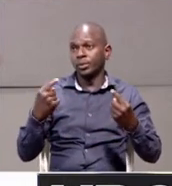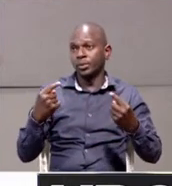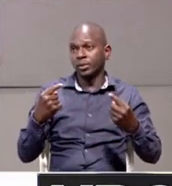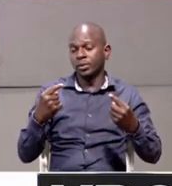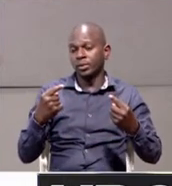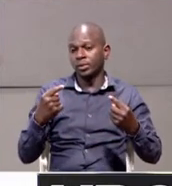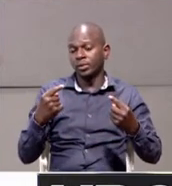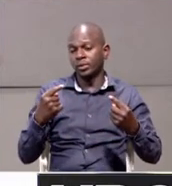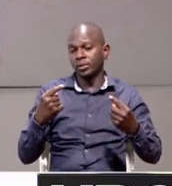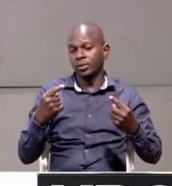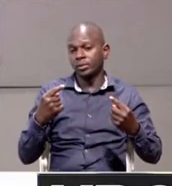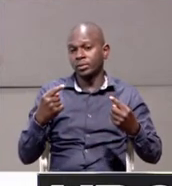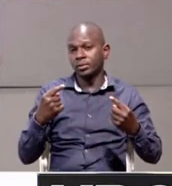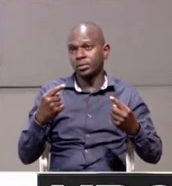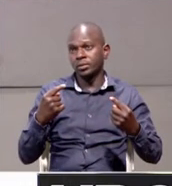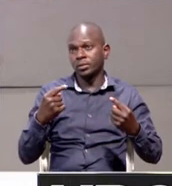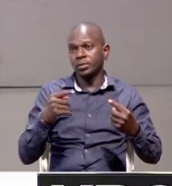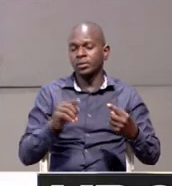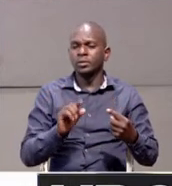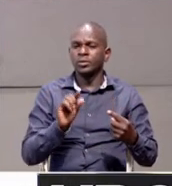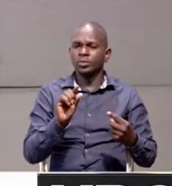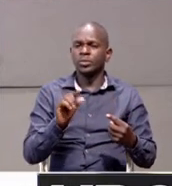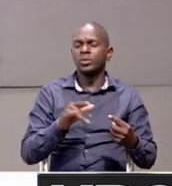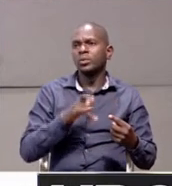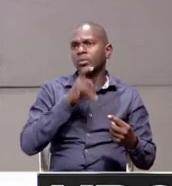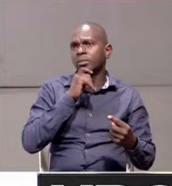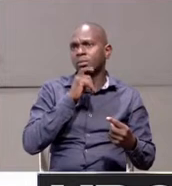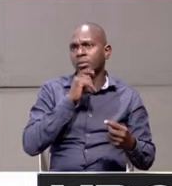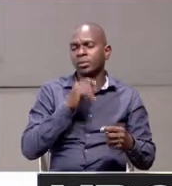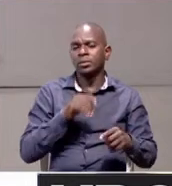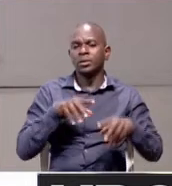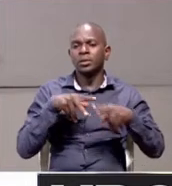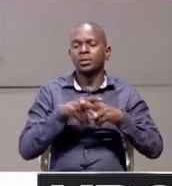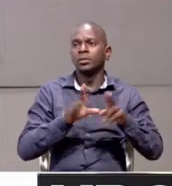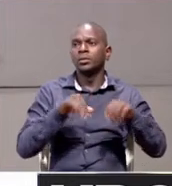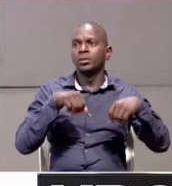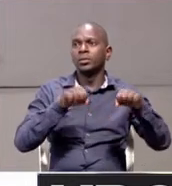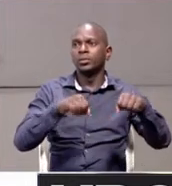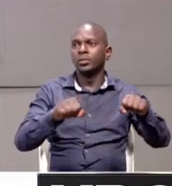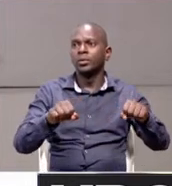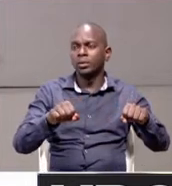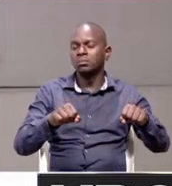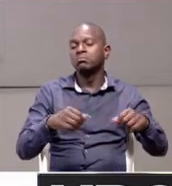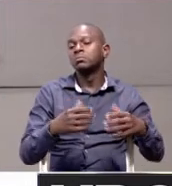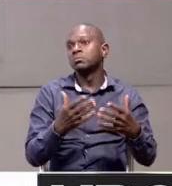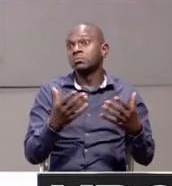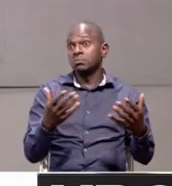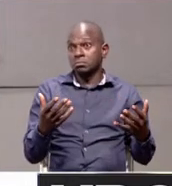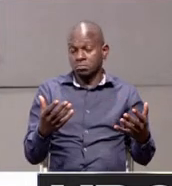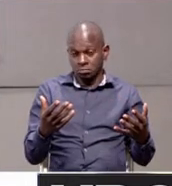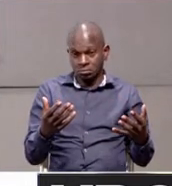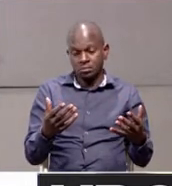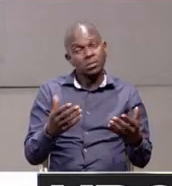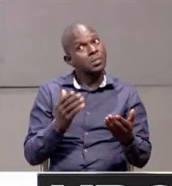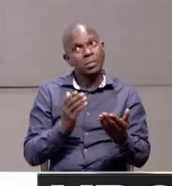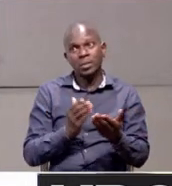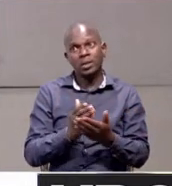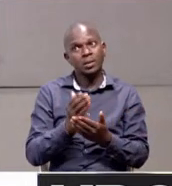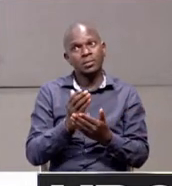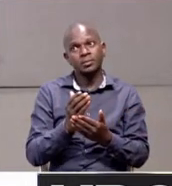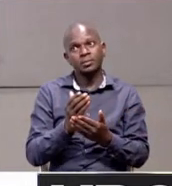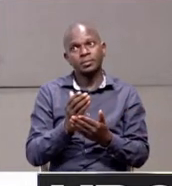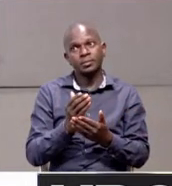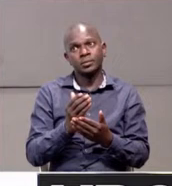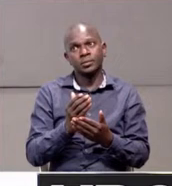with a small man, a motorcycle rider, boda-boda. And we have really